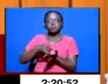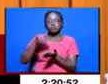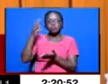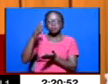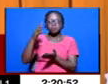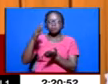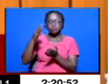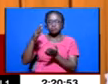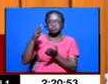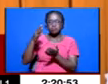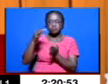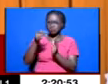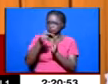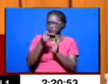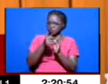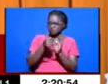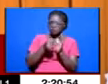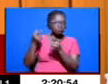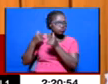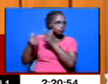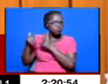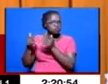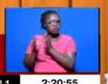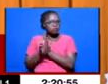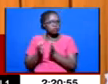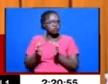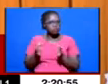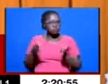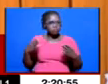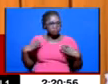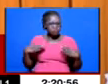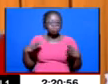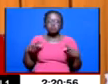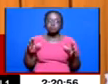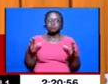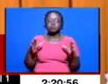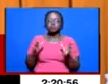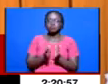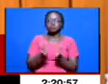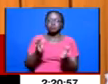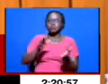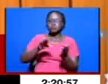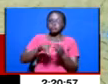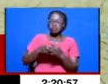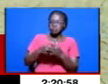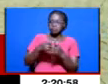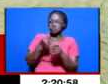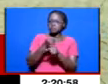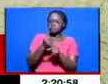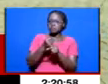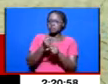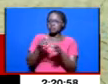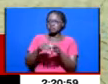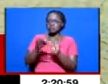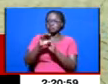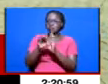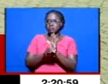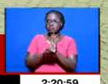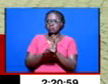highlighting the genesis of popular initiative, the clauses in the Constitution. This can be